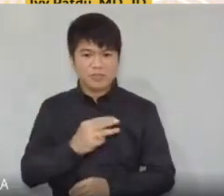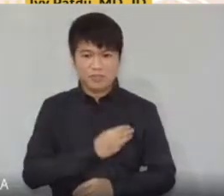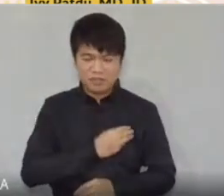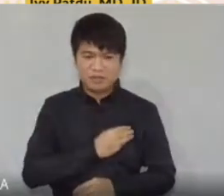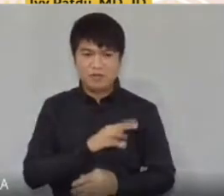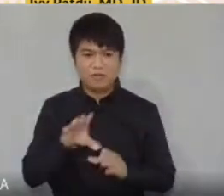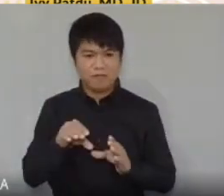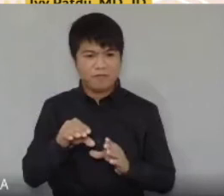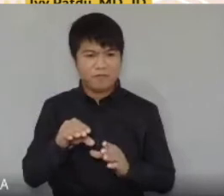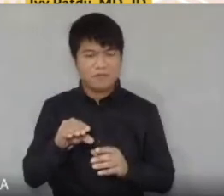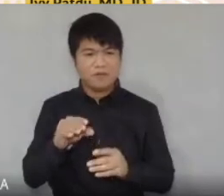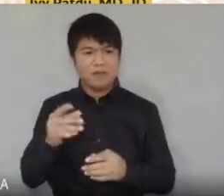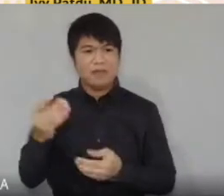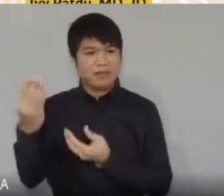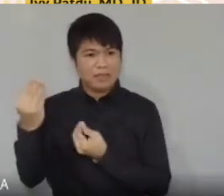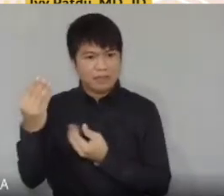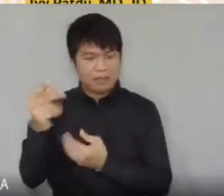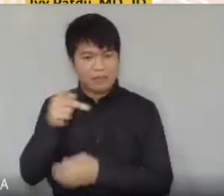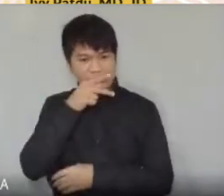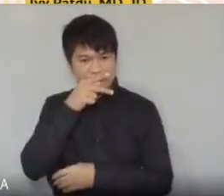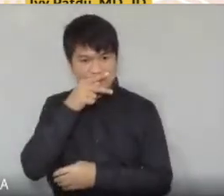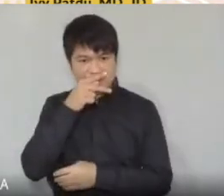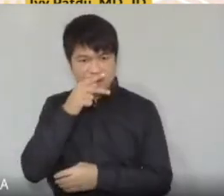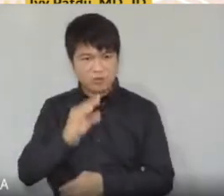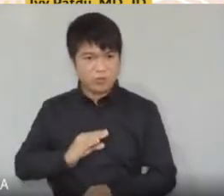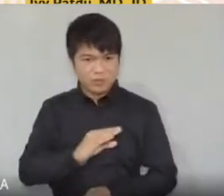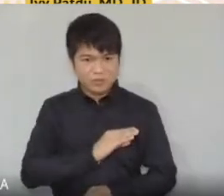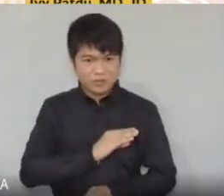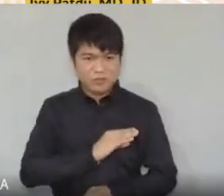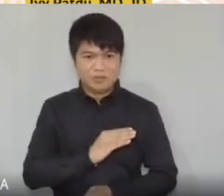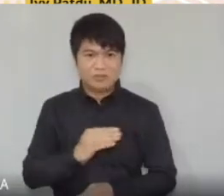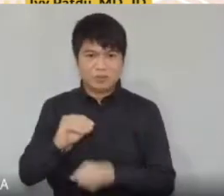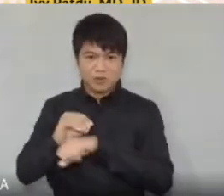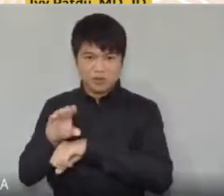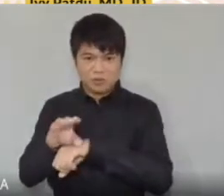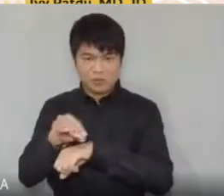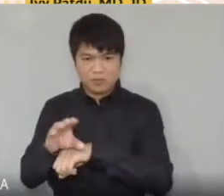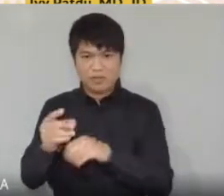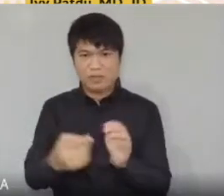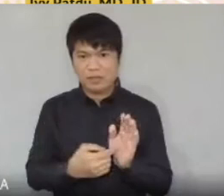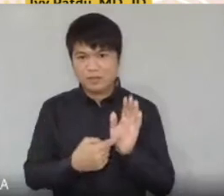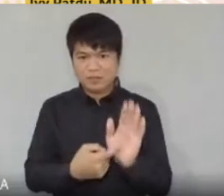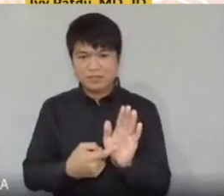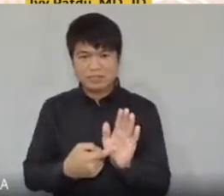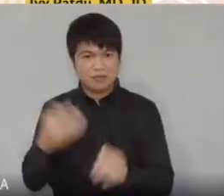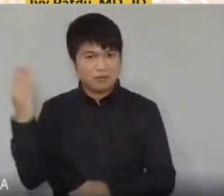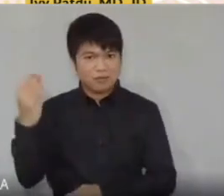studying, and how we can help the next generation healthcare workers really be effective